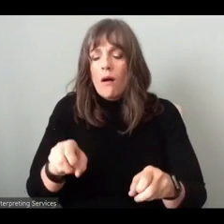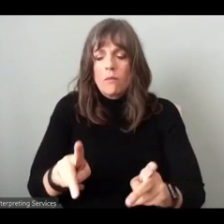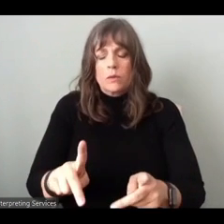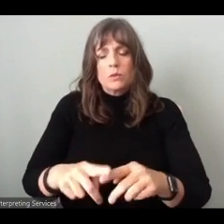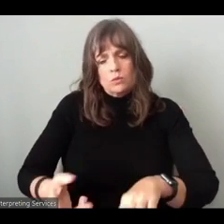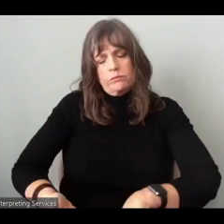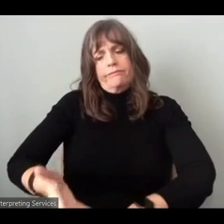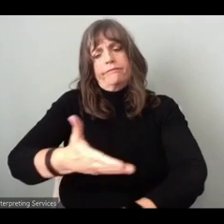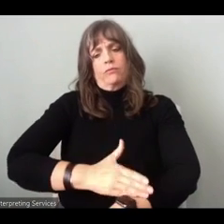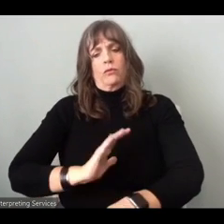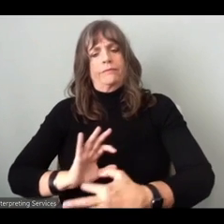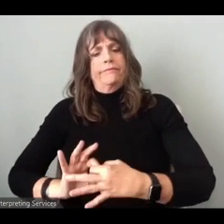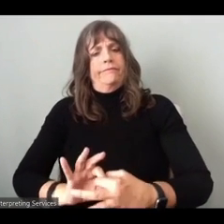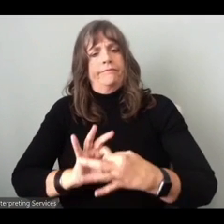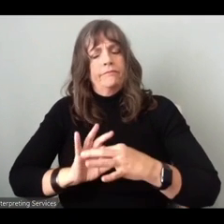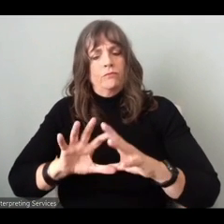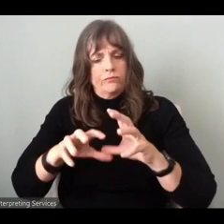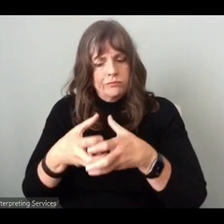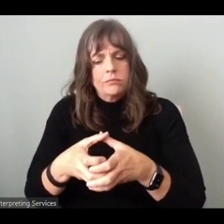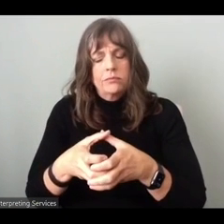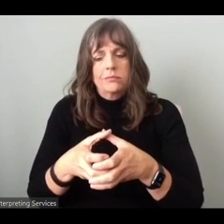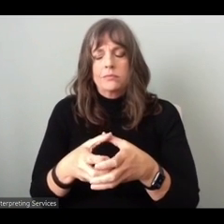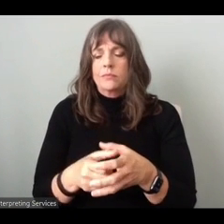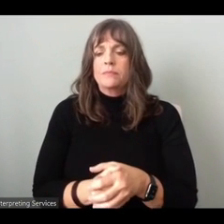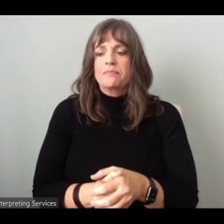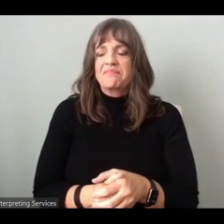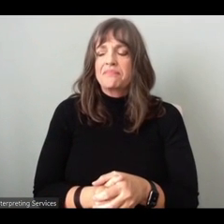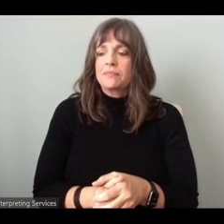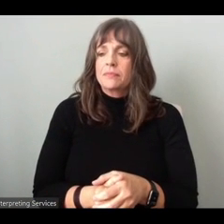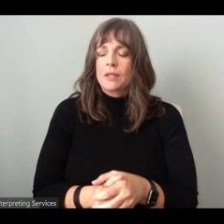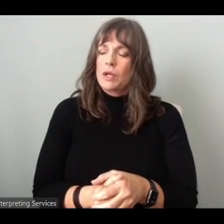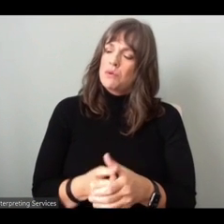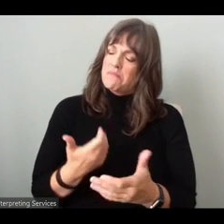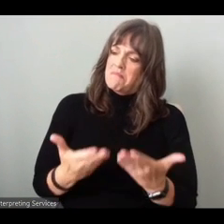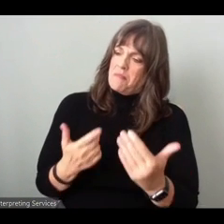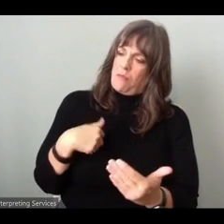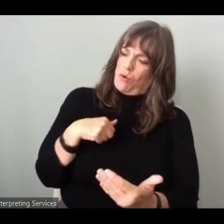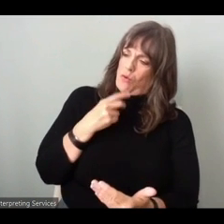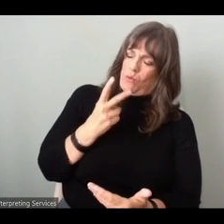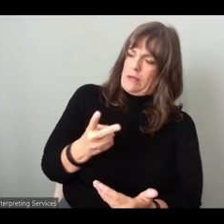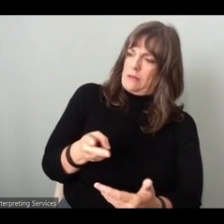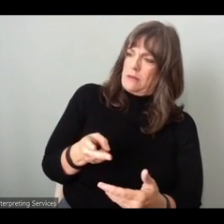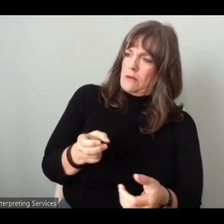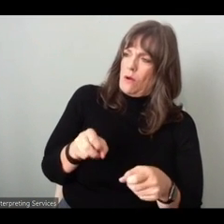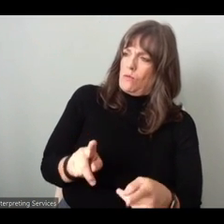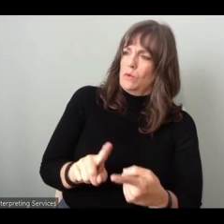as through this crisis, we grow even stronger as a funding community. Thank you.